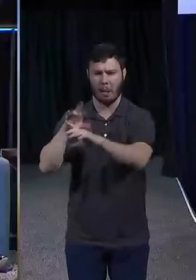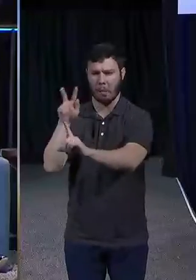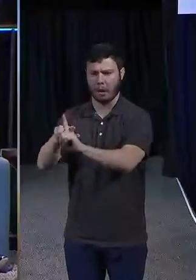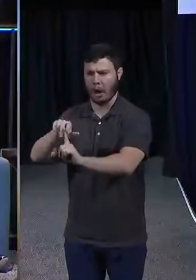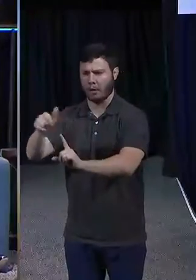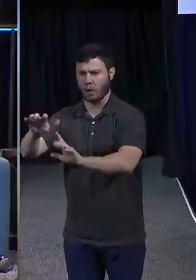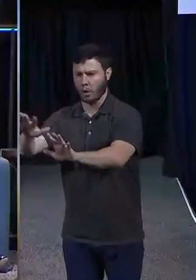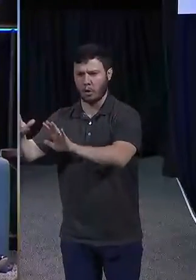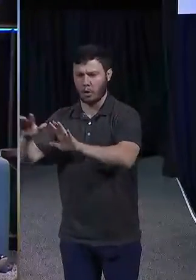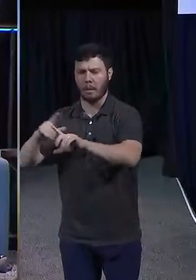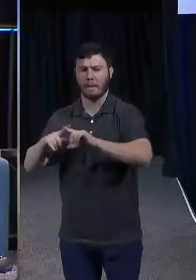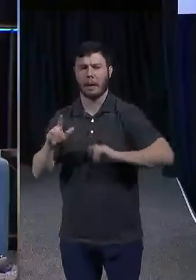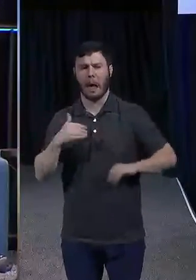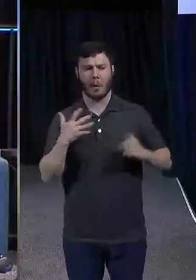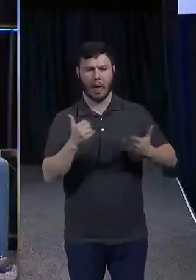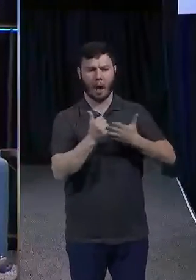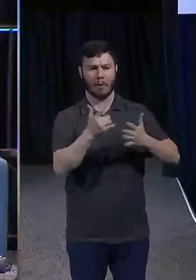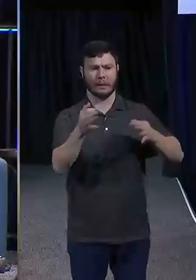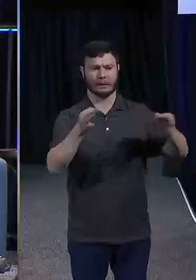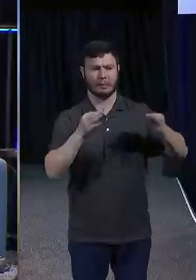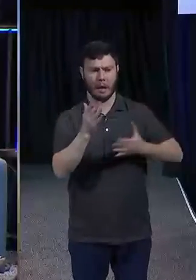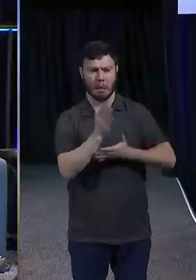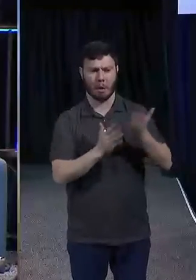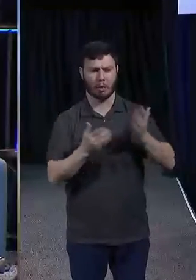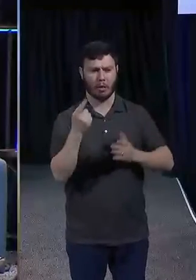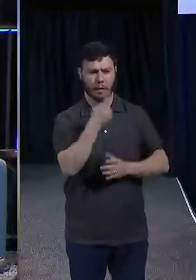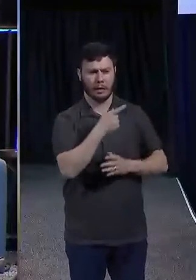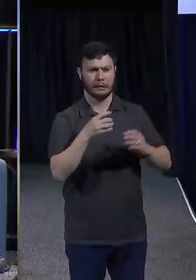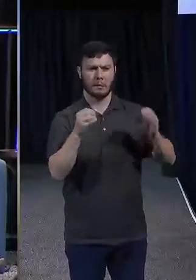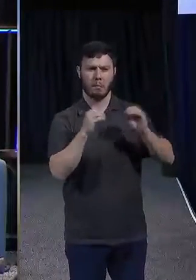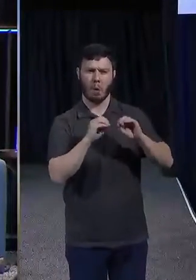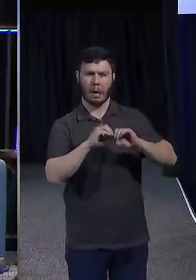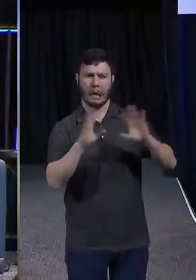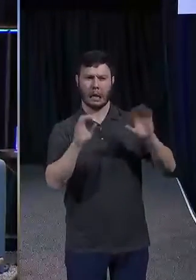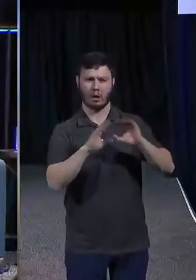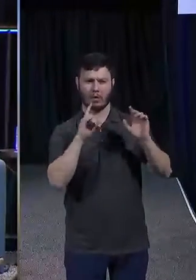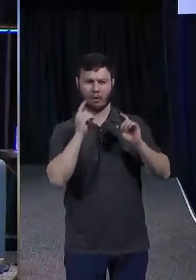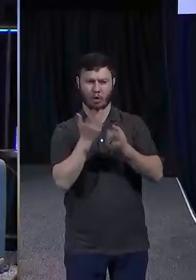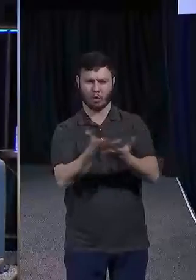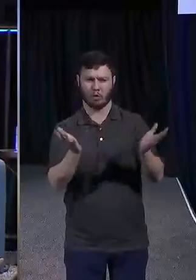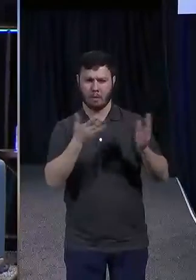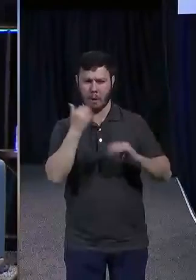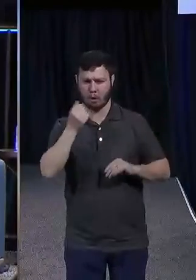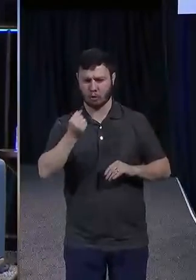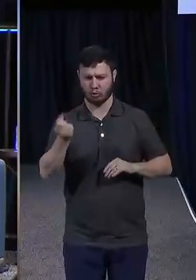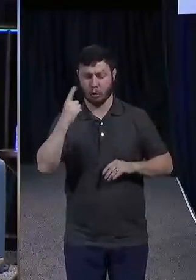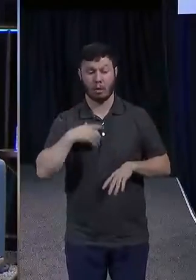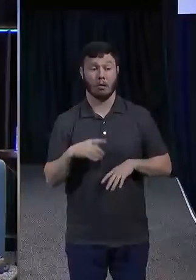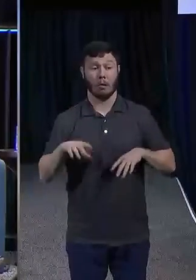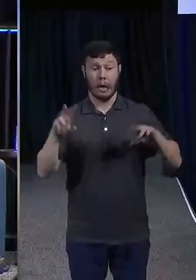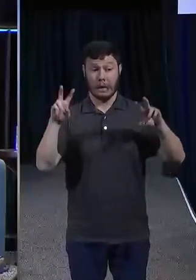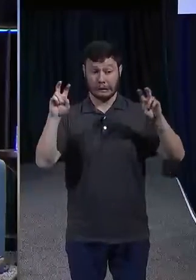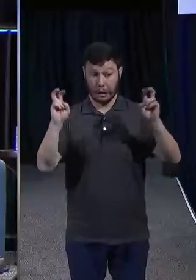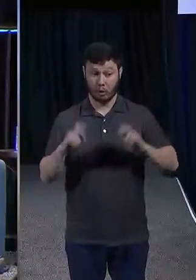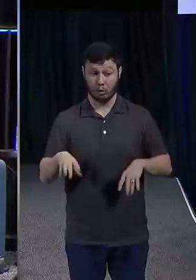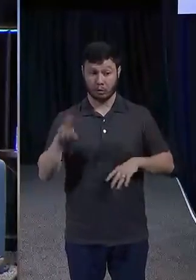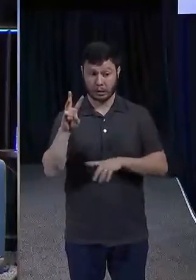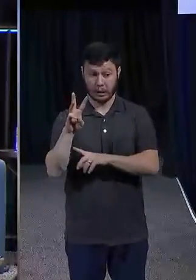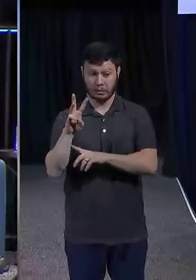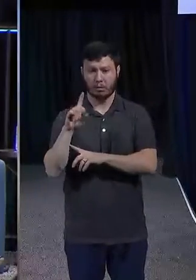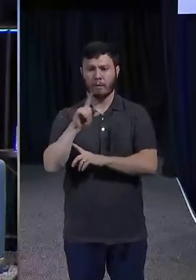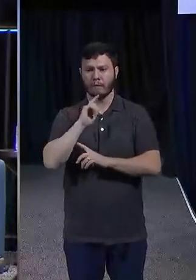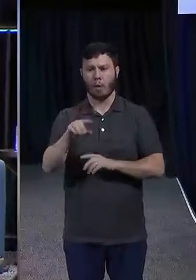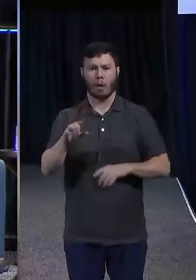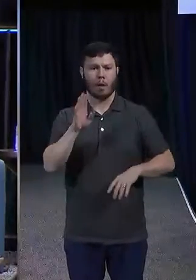you could help explain part of this so we could better understand. Title VI, for me, this was about